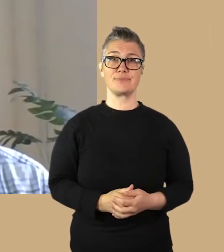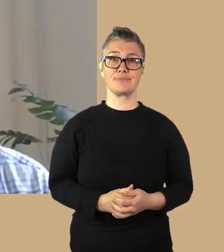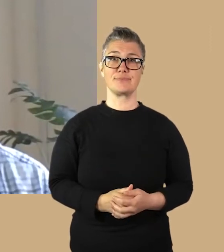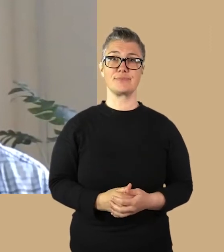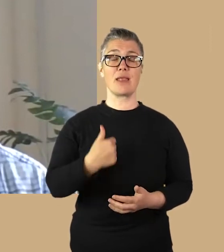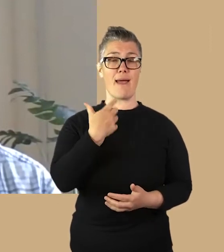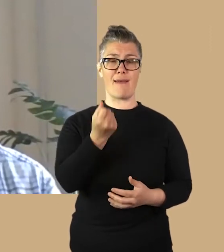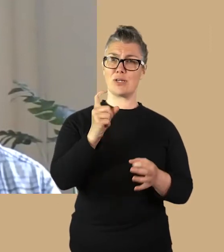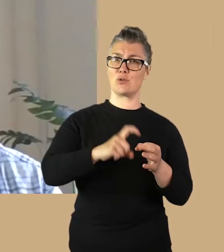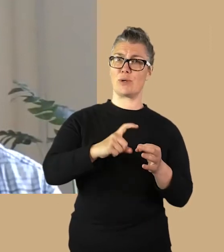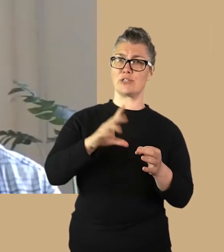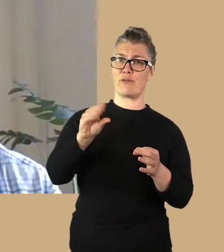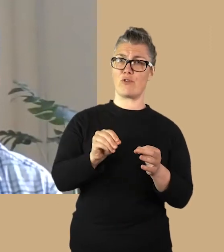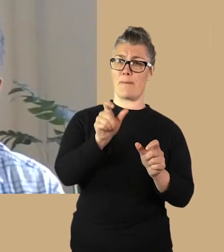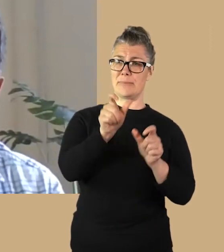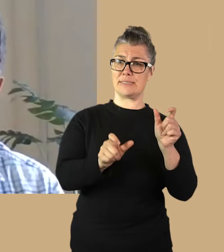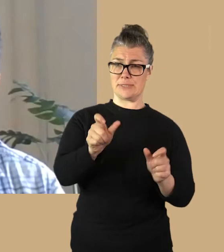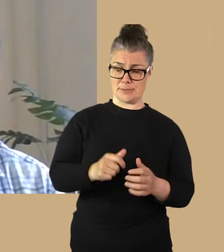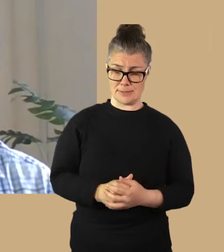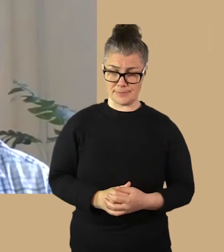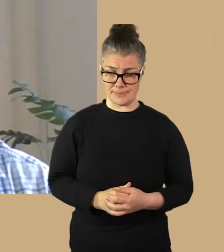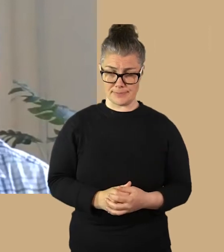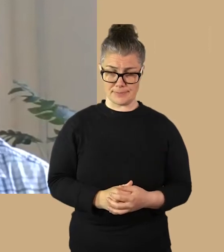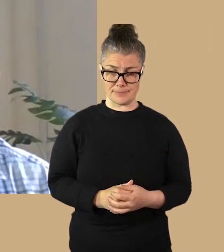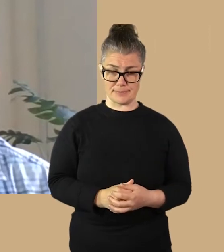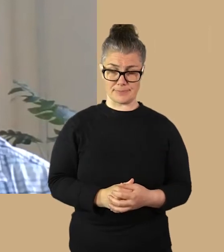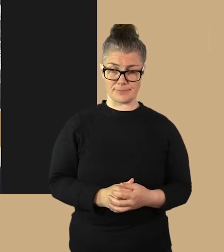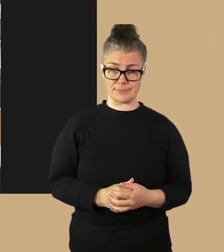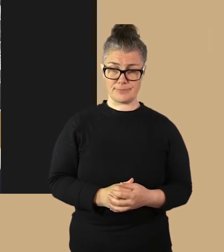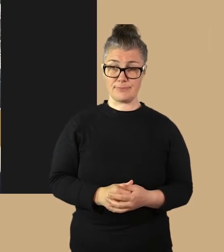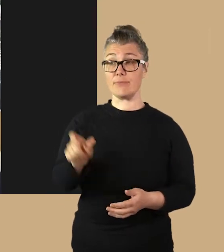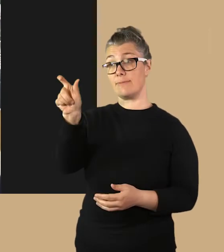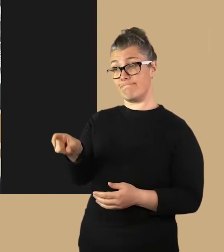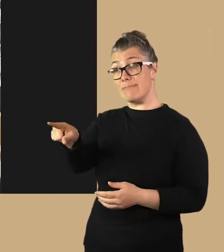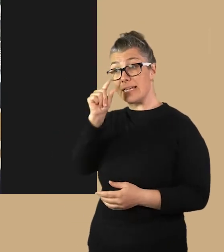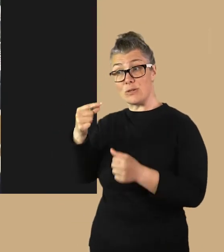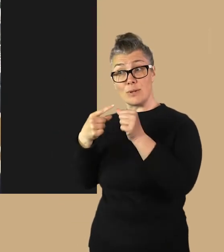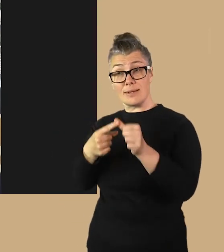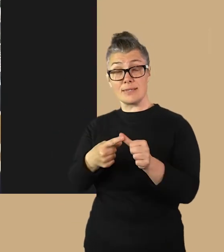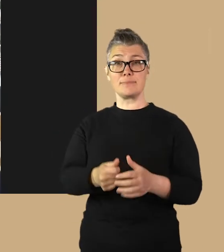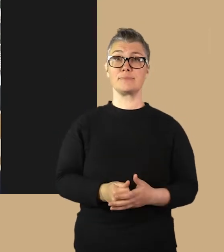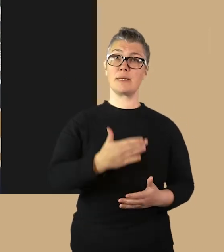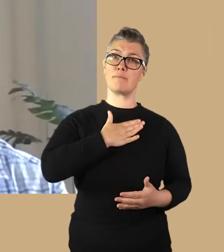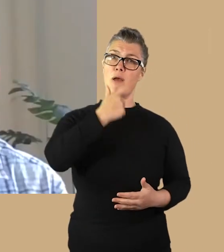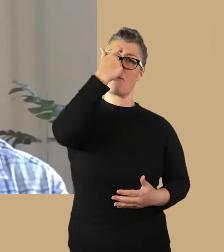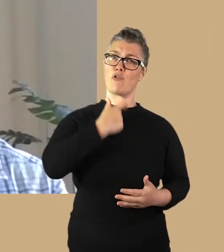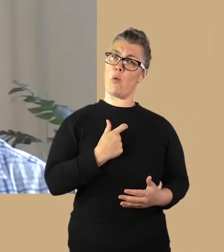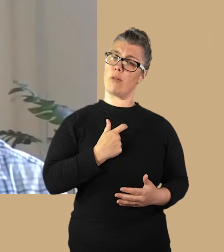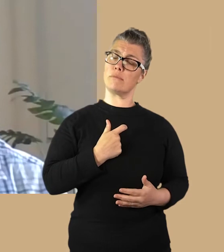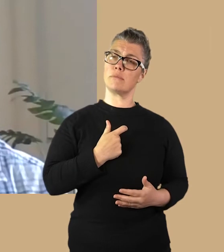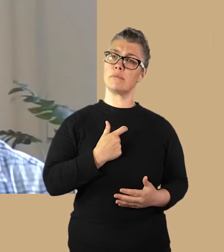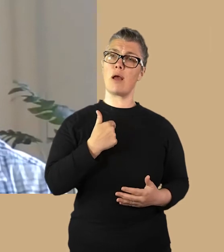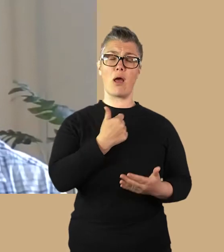from one of the participants. Ailey, I appreciate if you can answer this question. In my role,